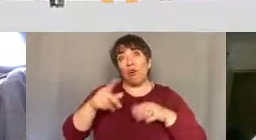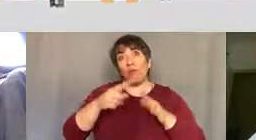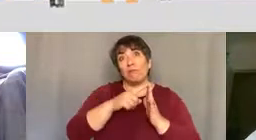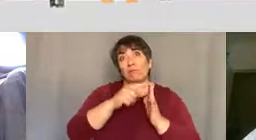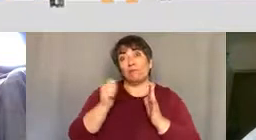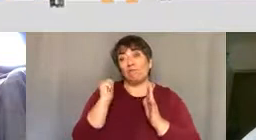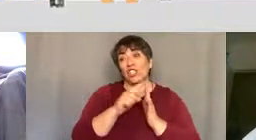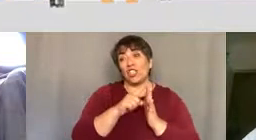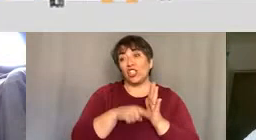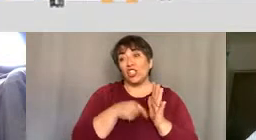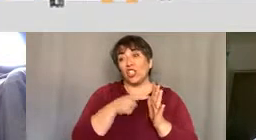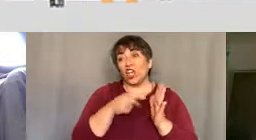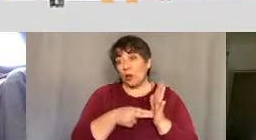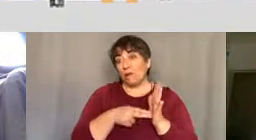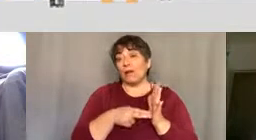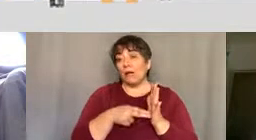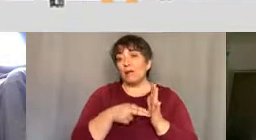county.